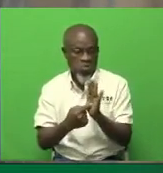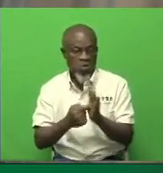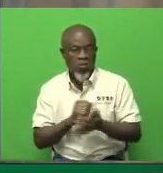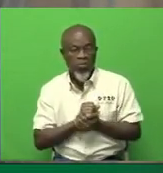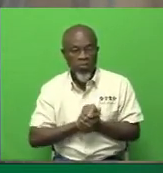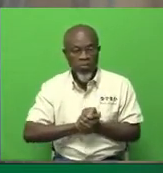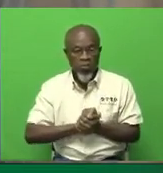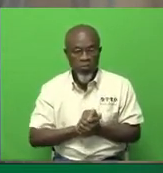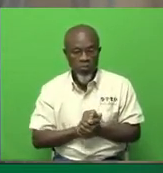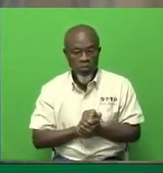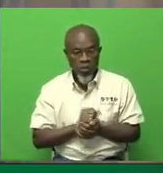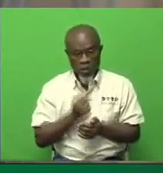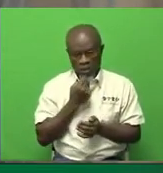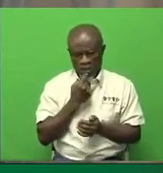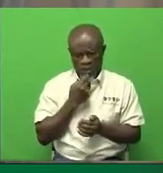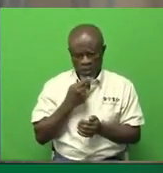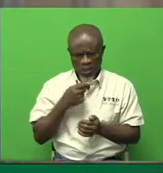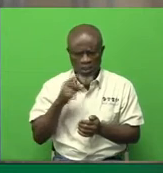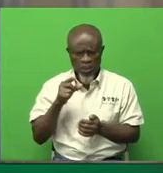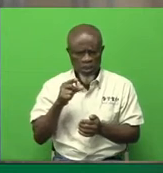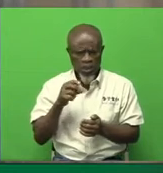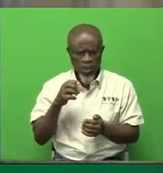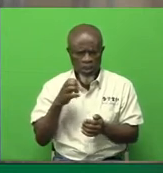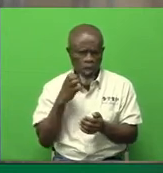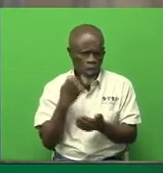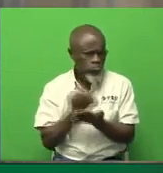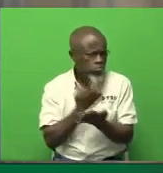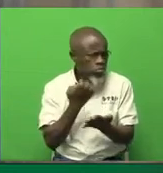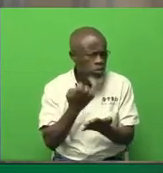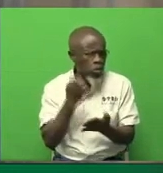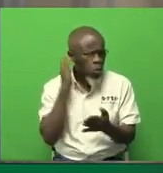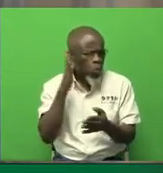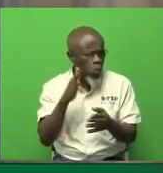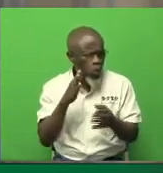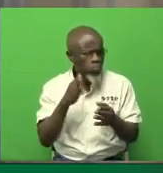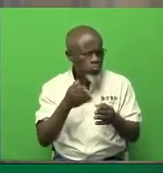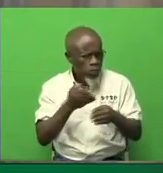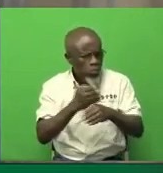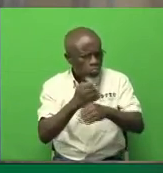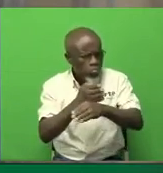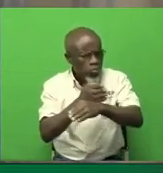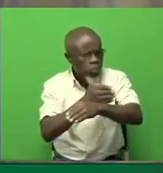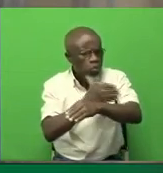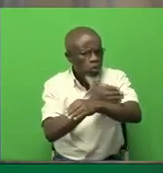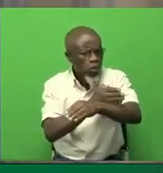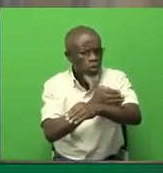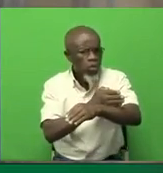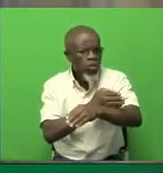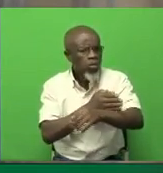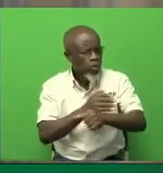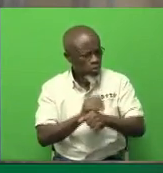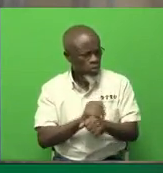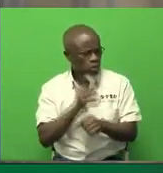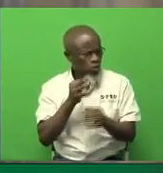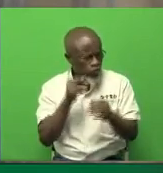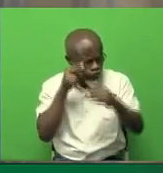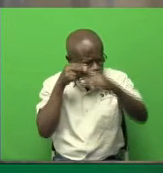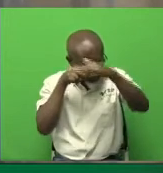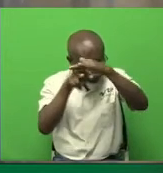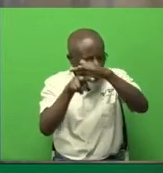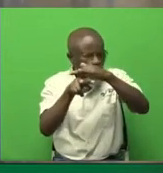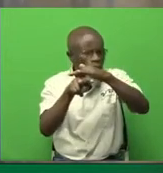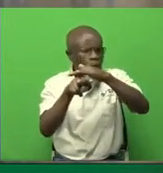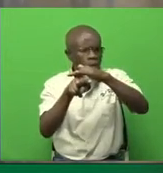with real GDP growth of two percent for the full year I repeat our economy is projected to recover